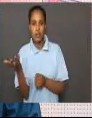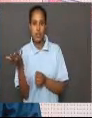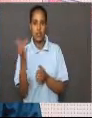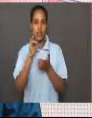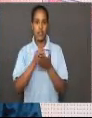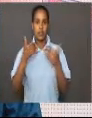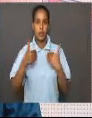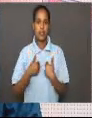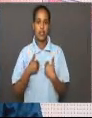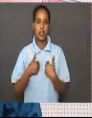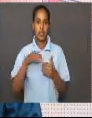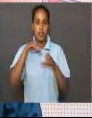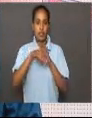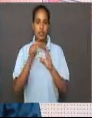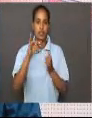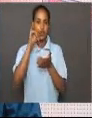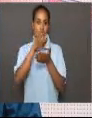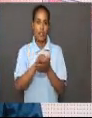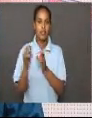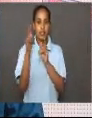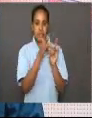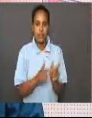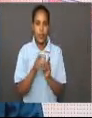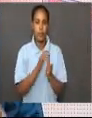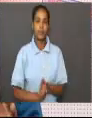is present in that system.